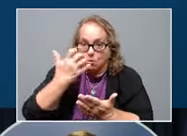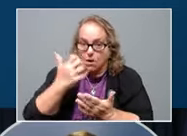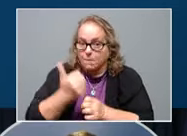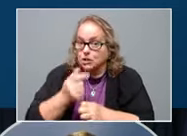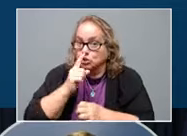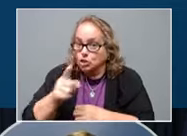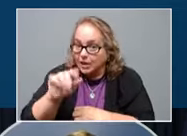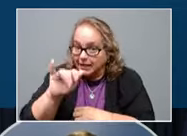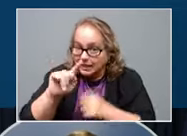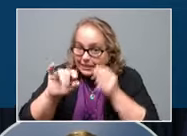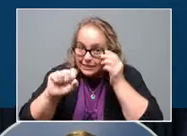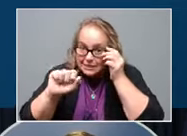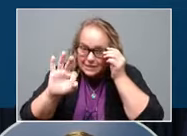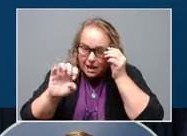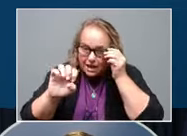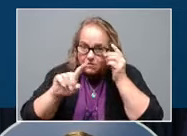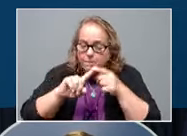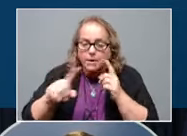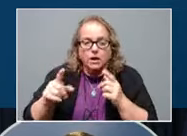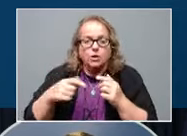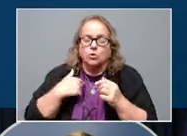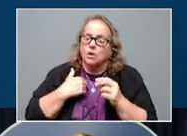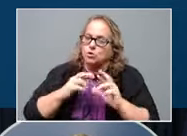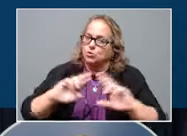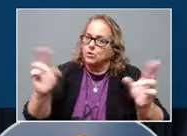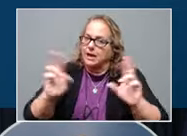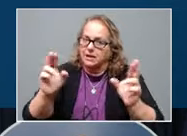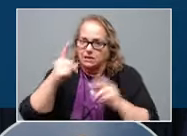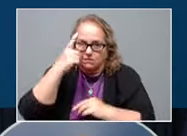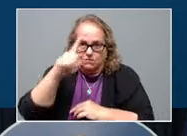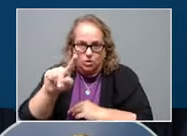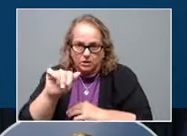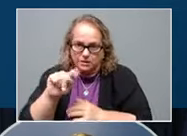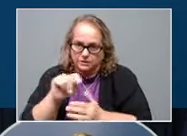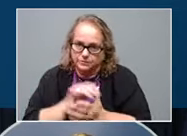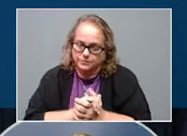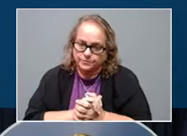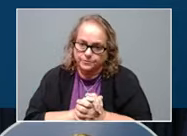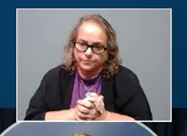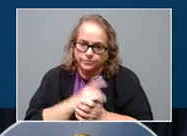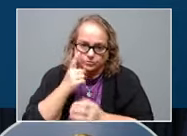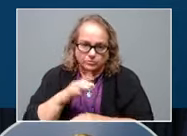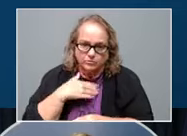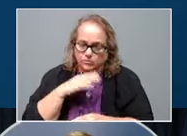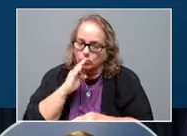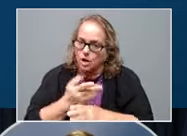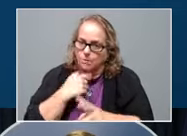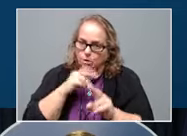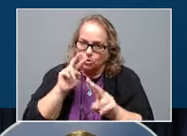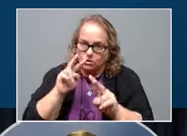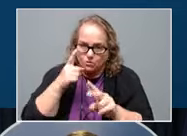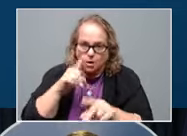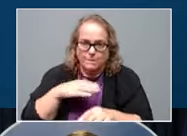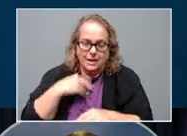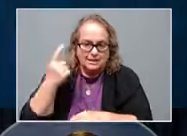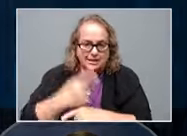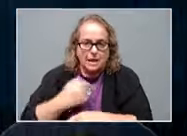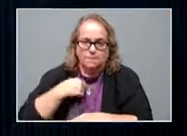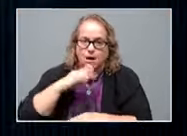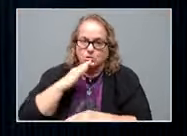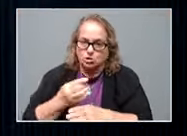safe. But good God, I'm ready, and have been looking forward to the day that my daughter can have the